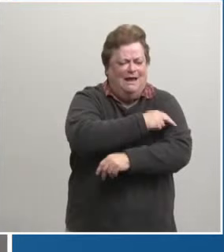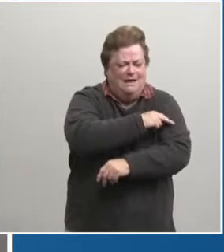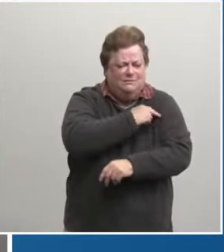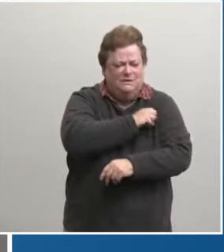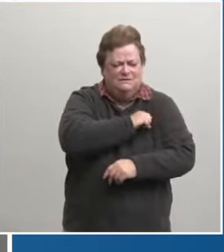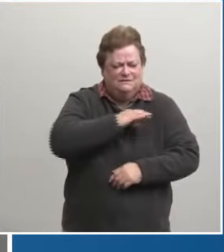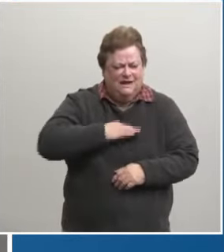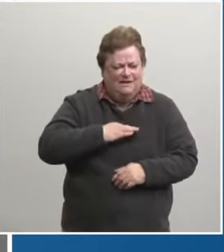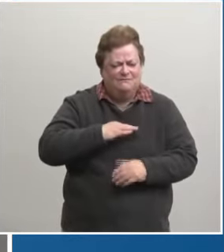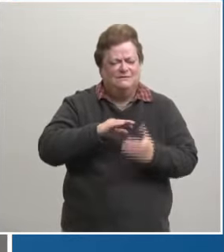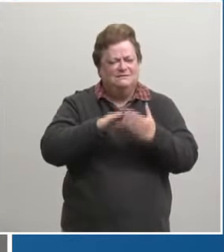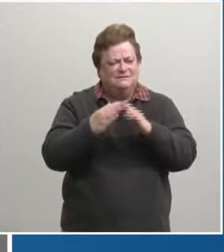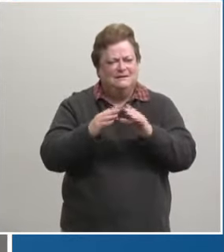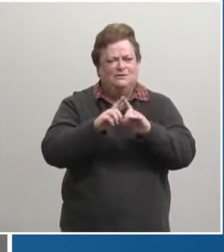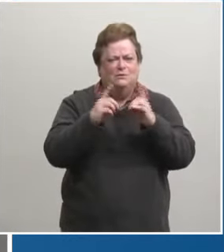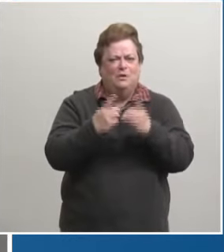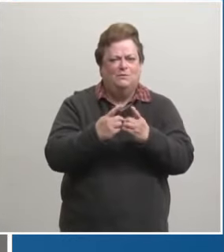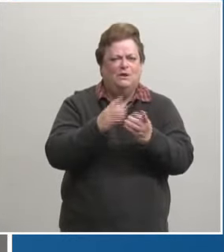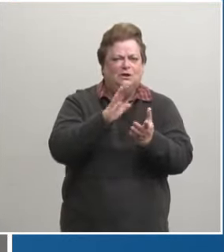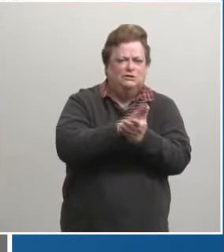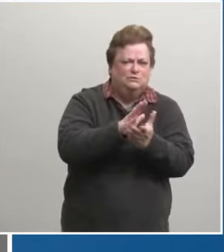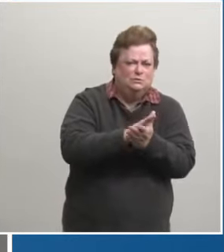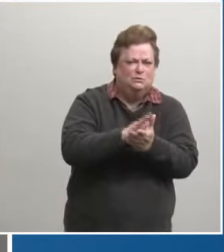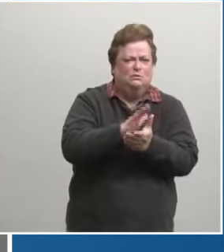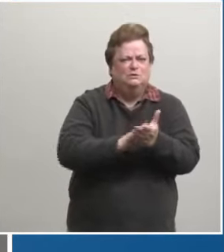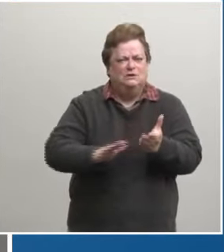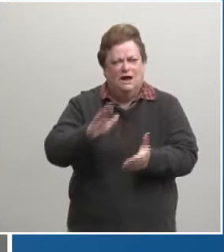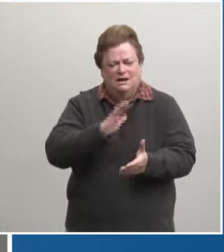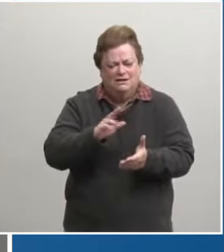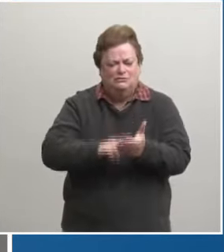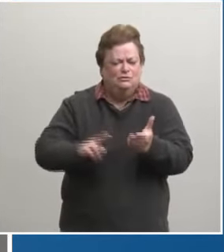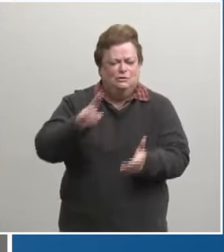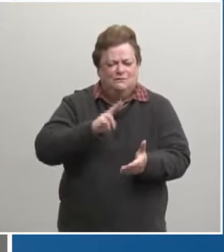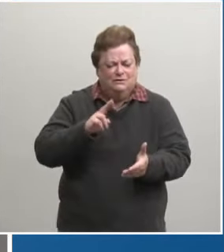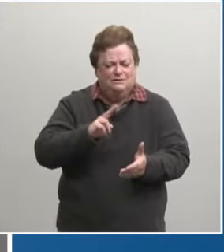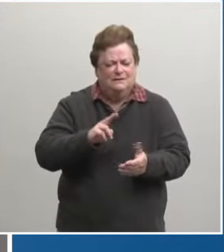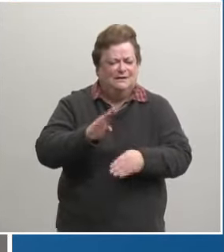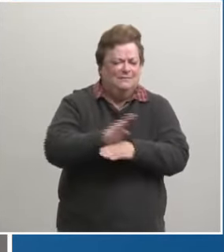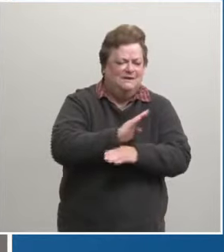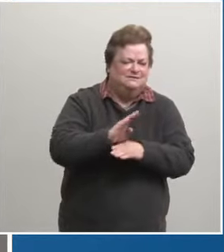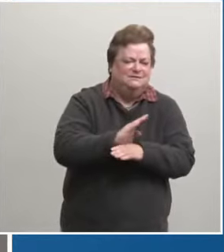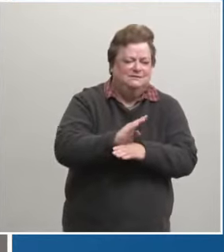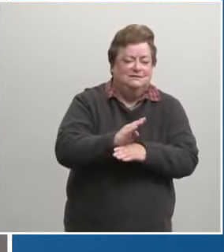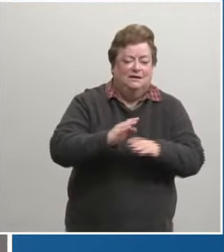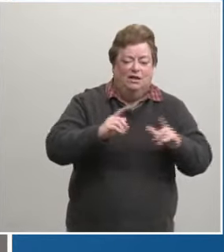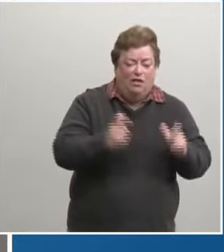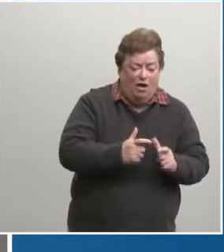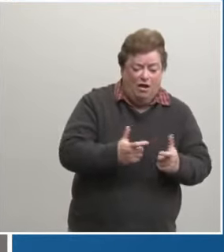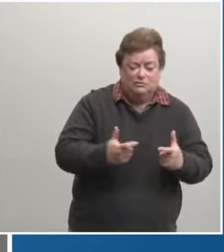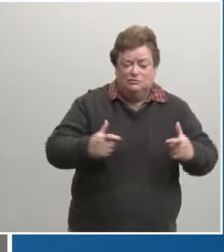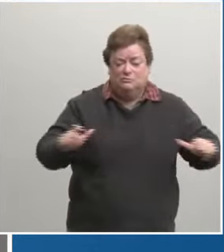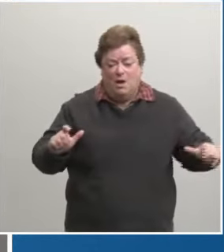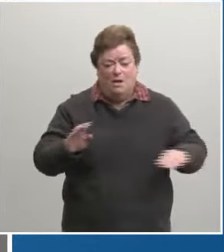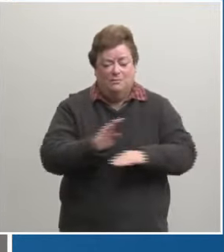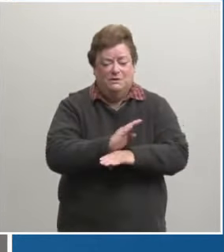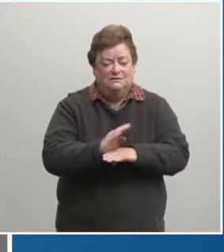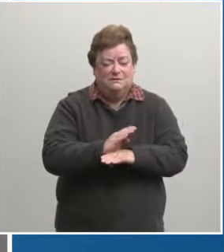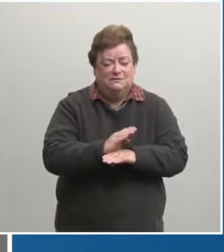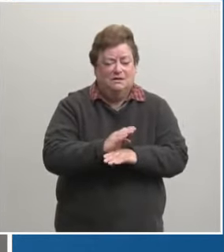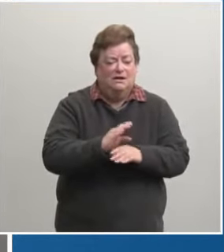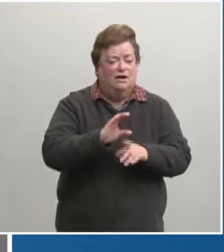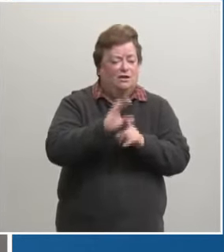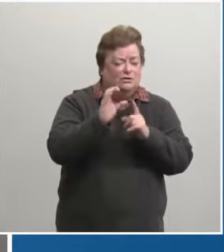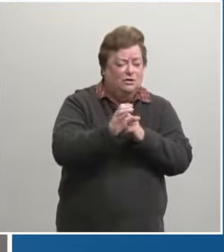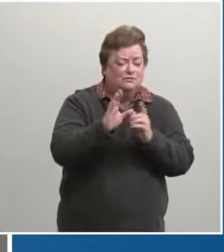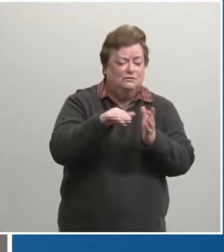our city departments, our schools, colleges, and universities, our businesses, large and small, our cultural centers,